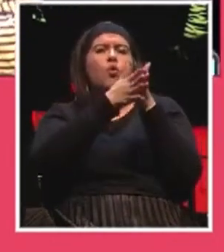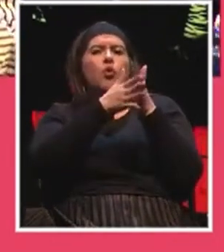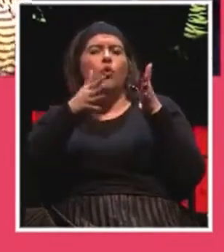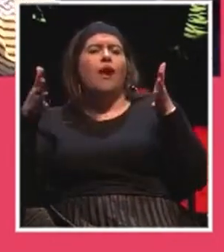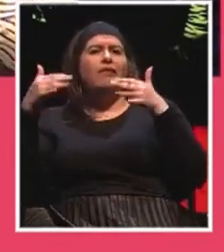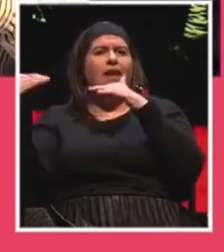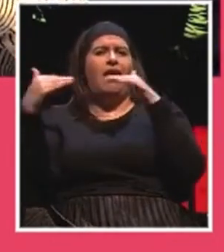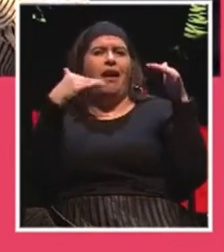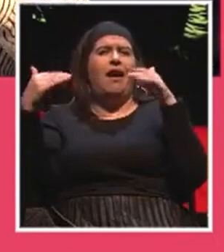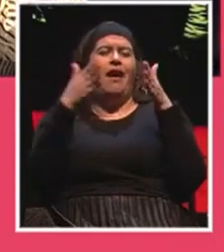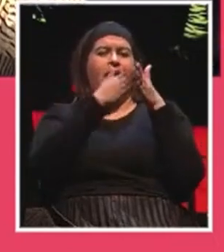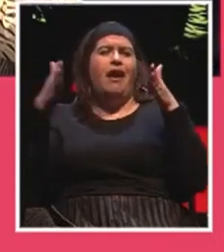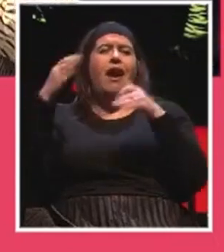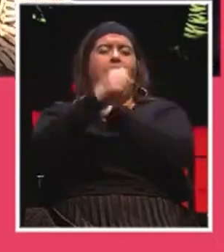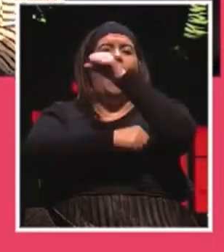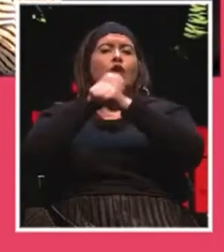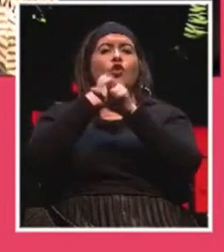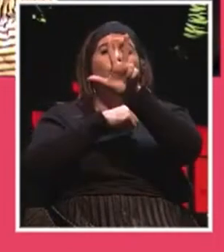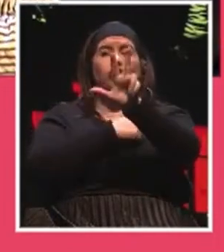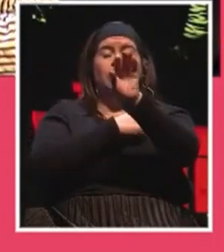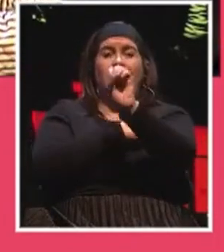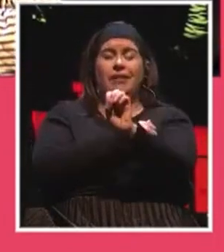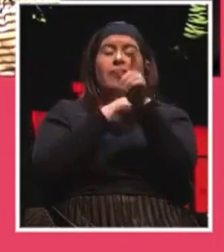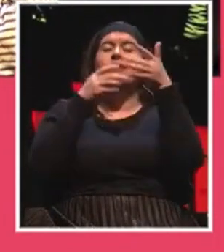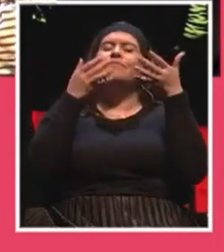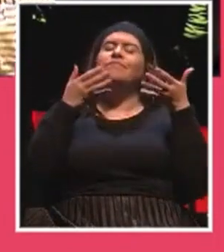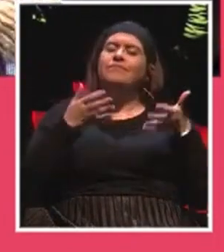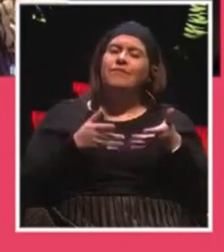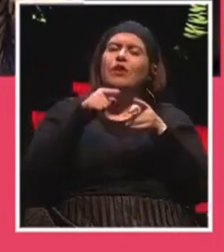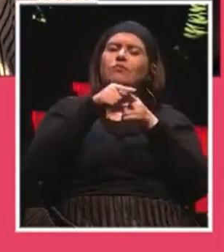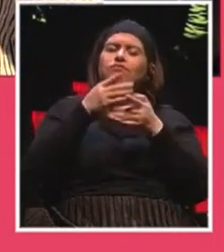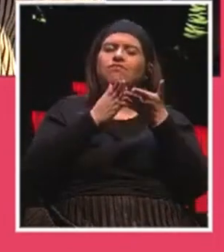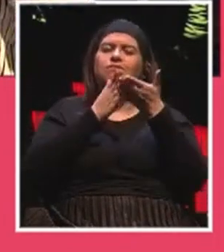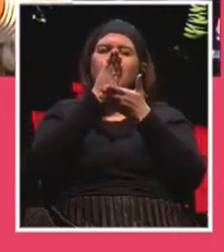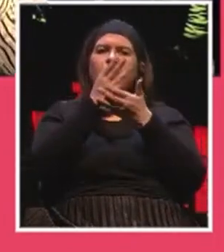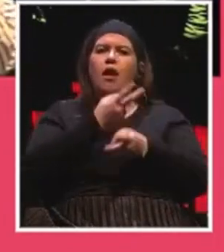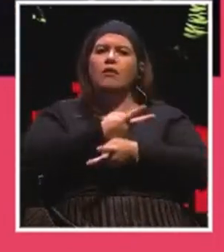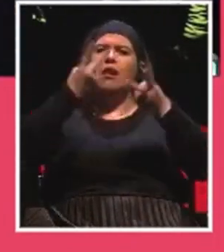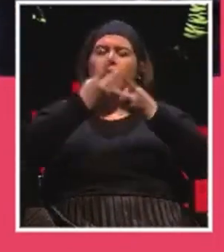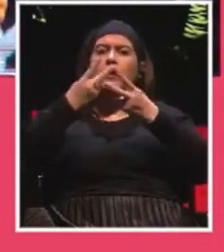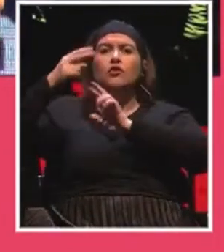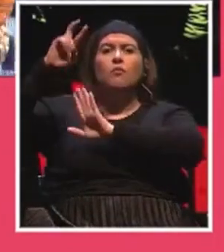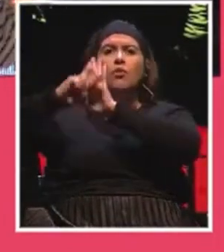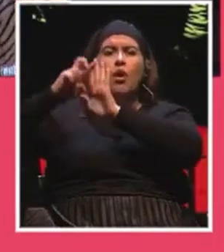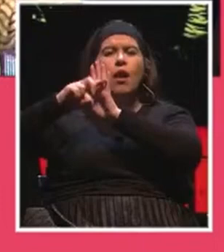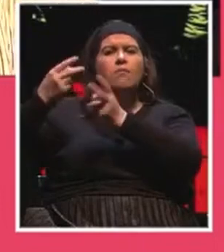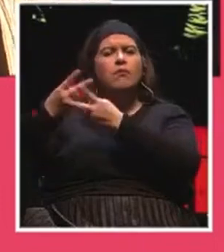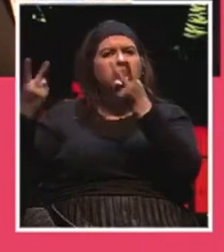1980s. And basically, they started making these shows. And the interesting thing about them